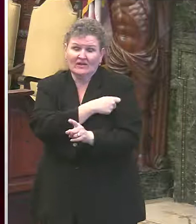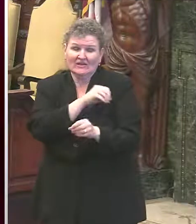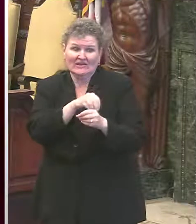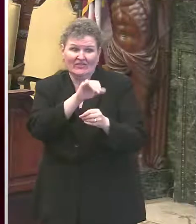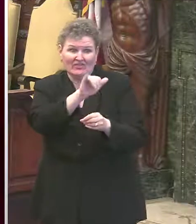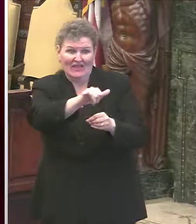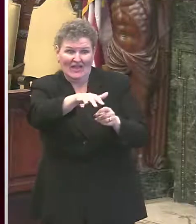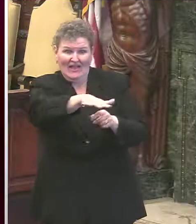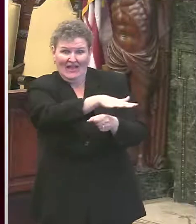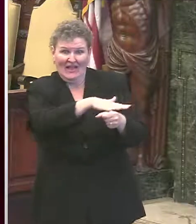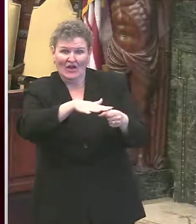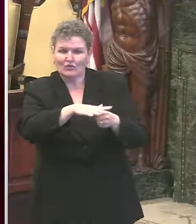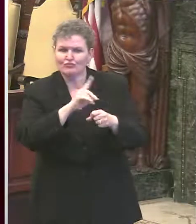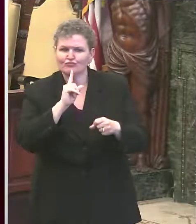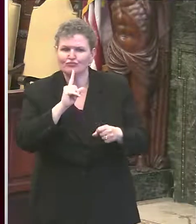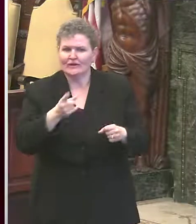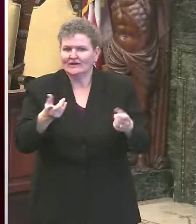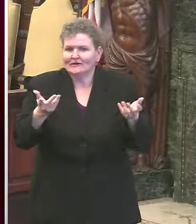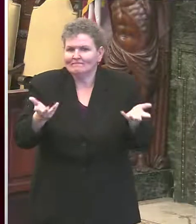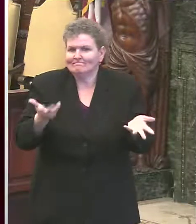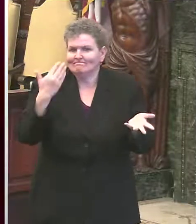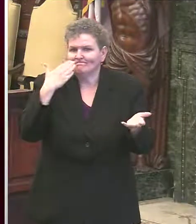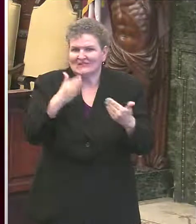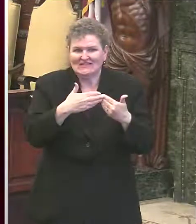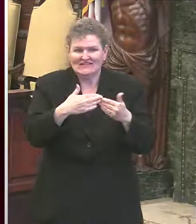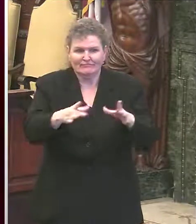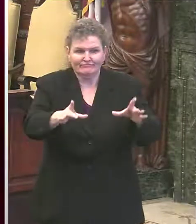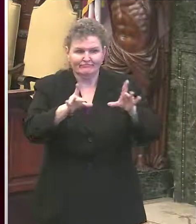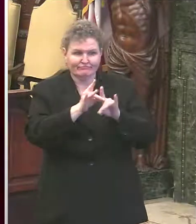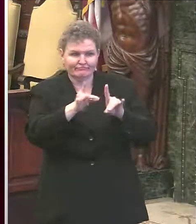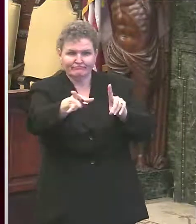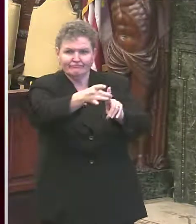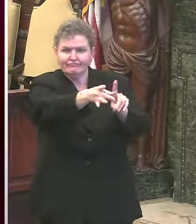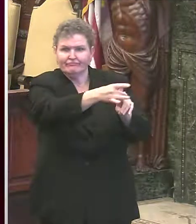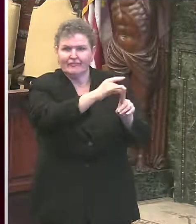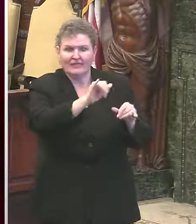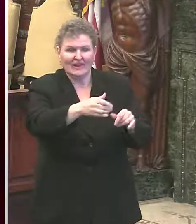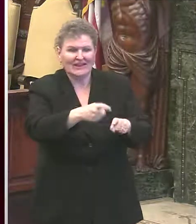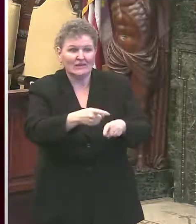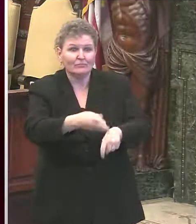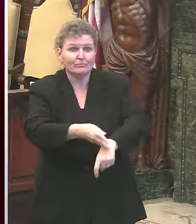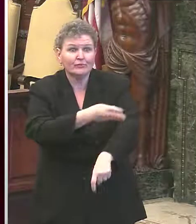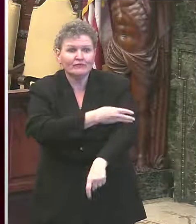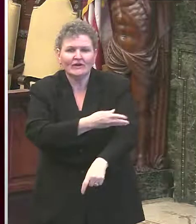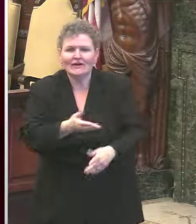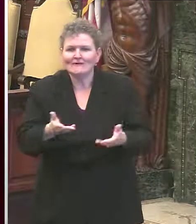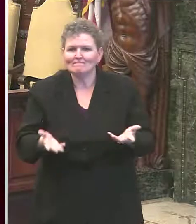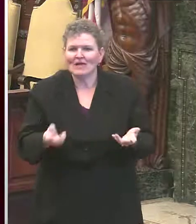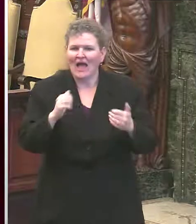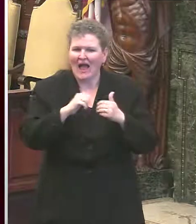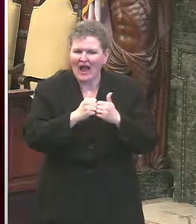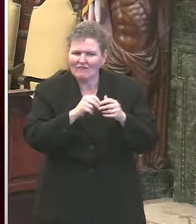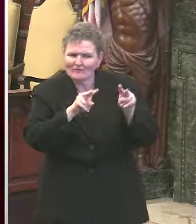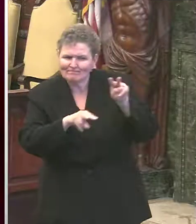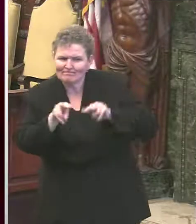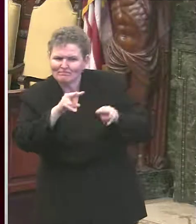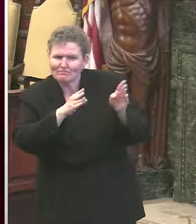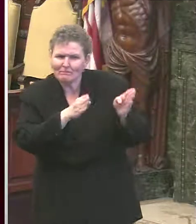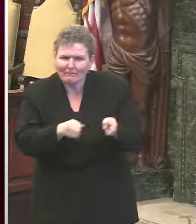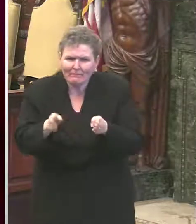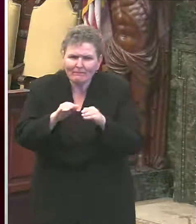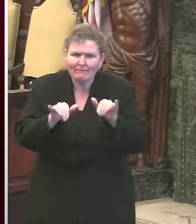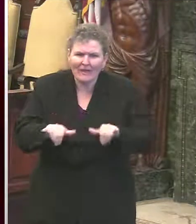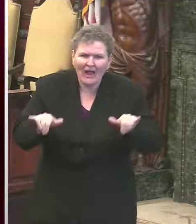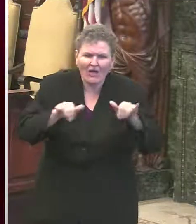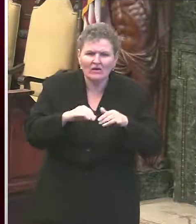And so now we're more susceptible than other parts of the country. But other than that, there's no unusual pattern about the demographic or the